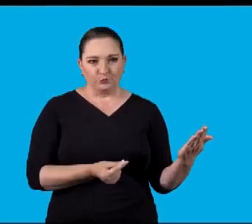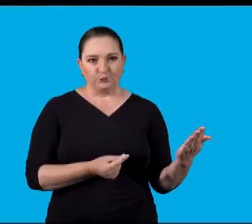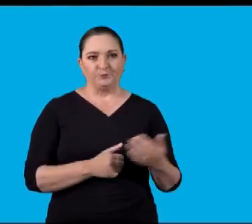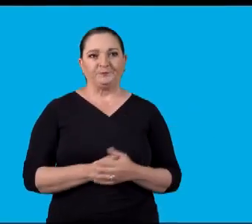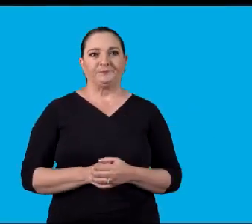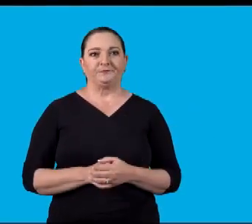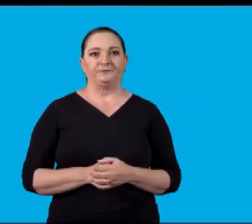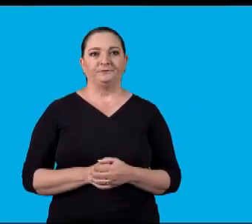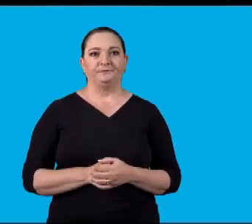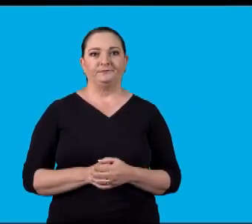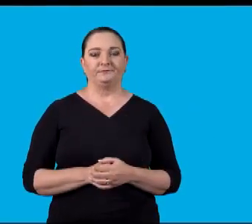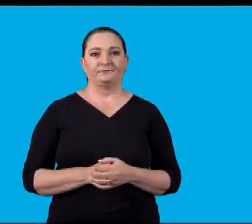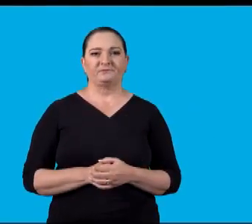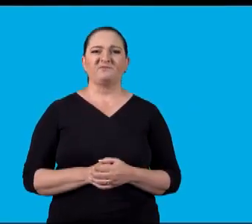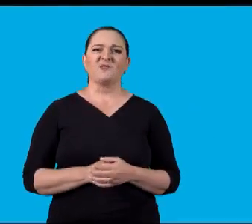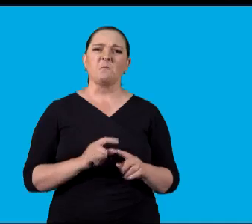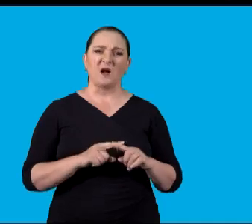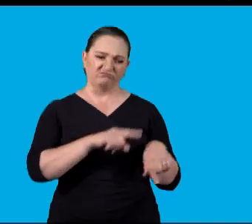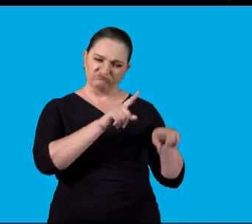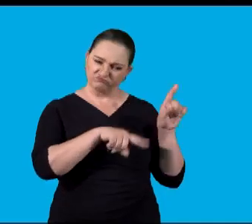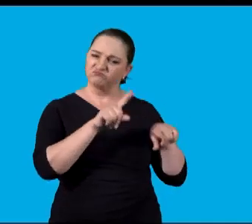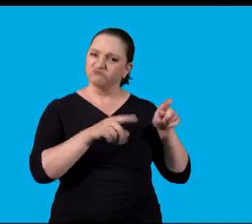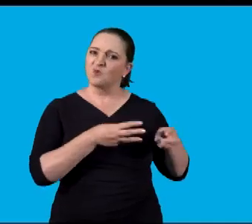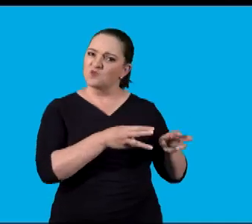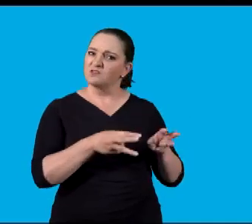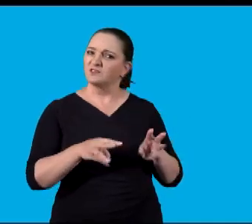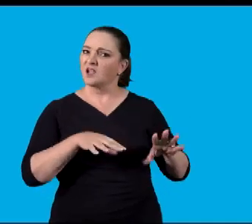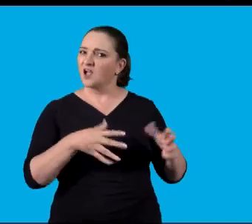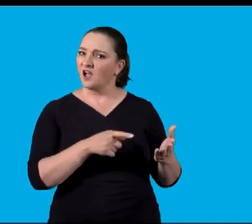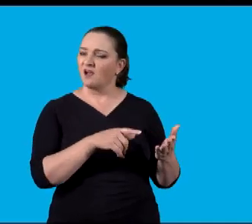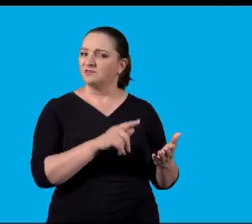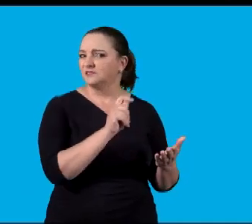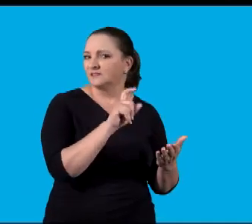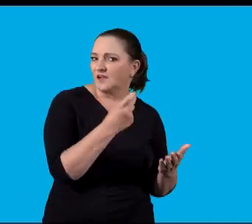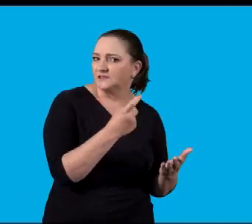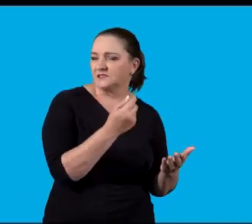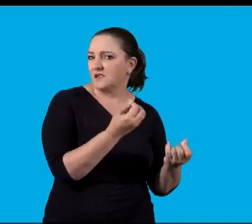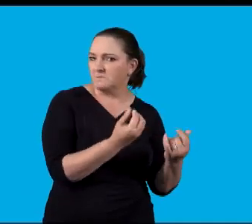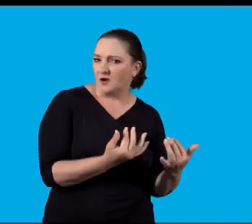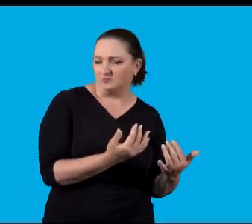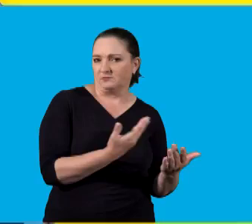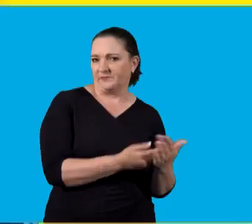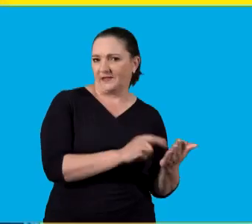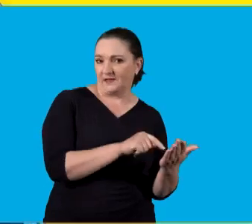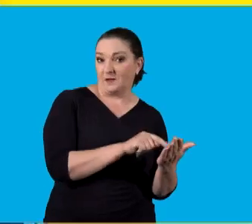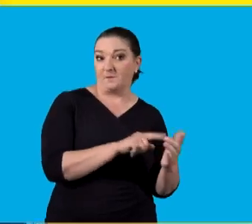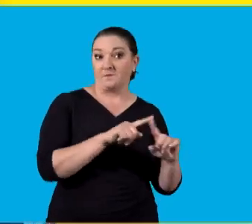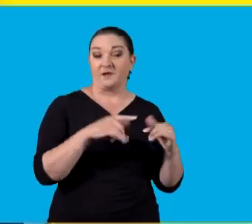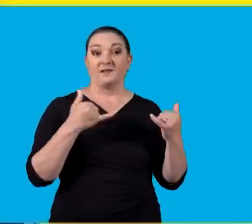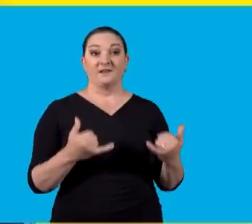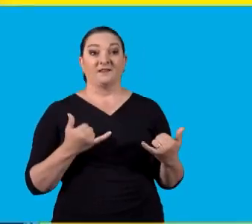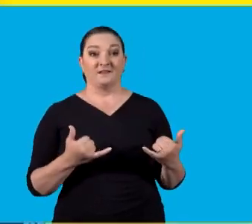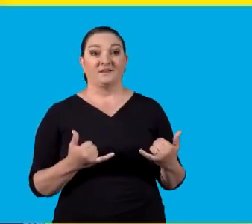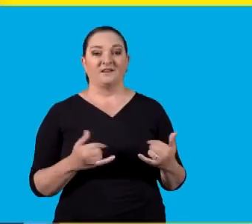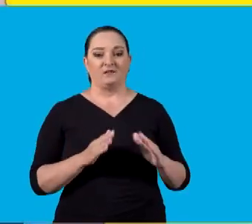do. There are several and many ways of calculating the taxation amount that has been paid. But